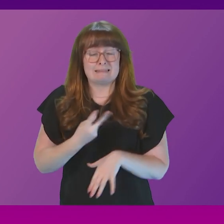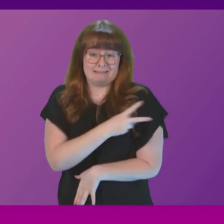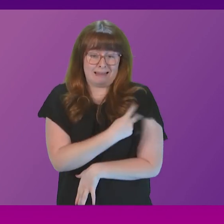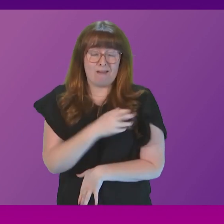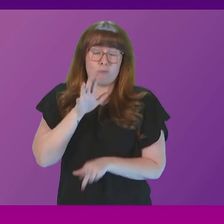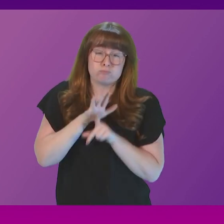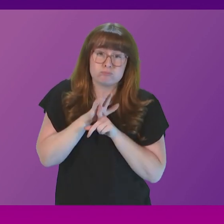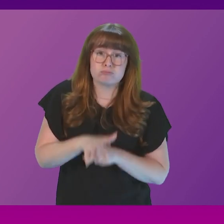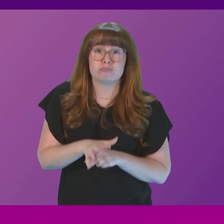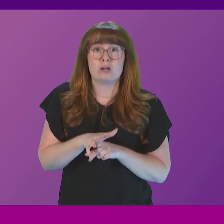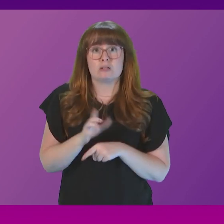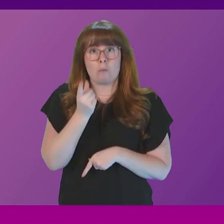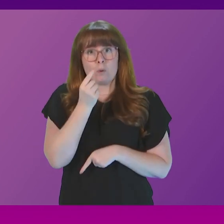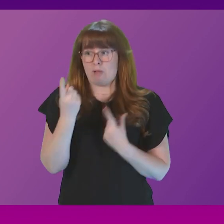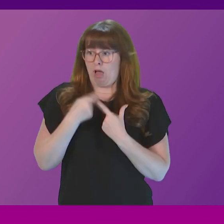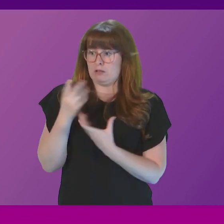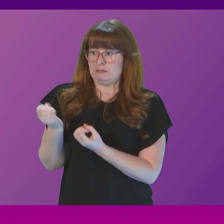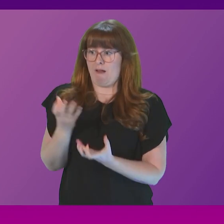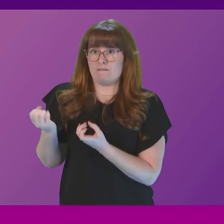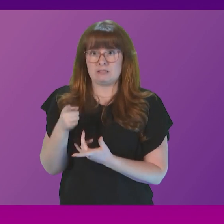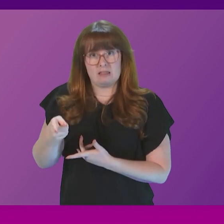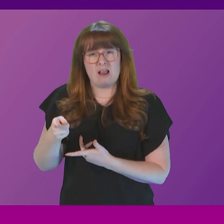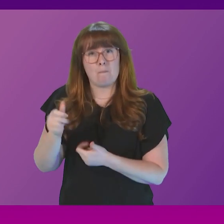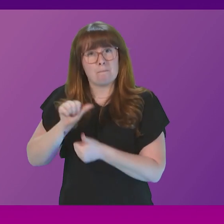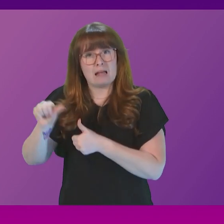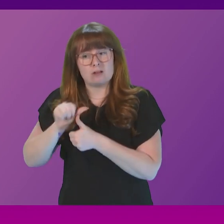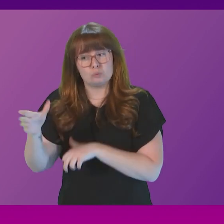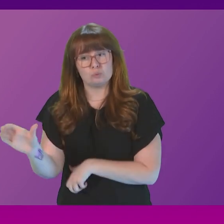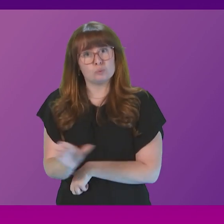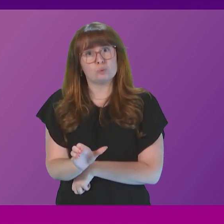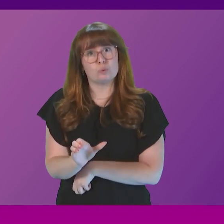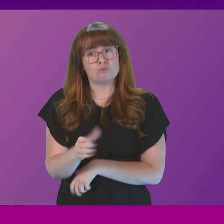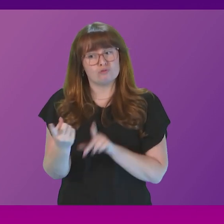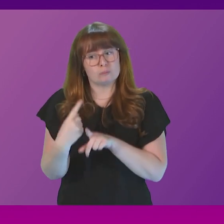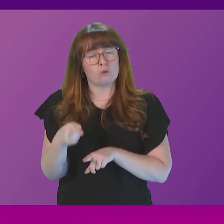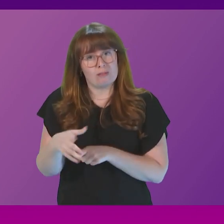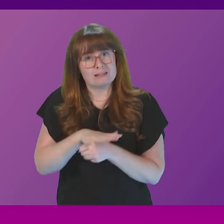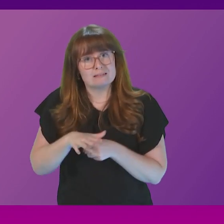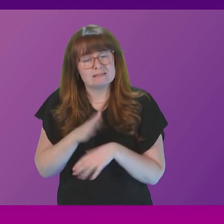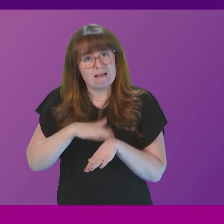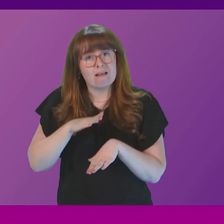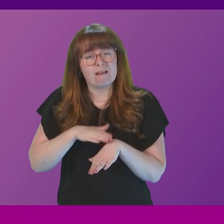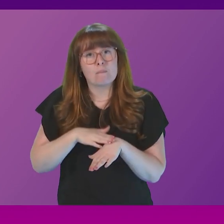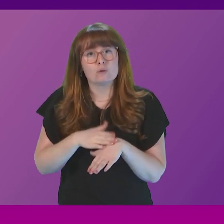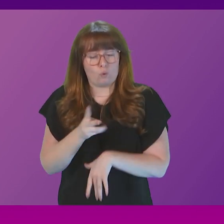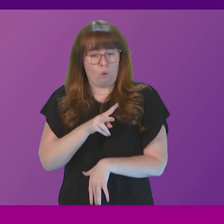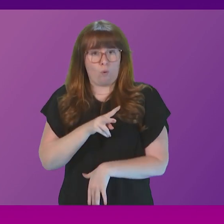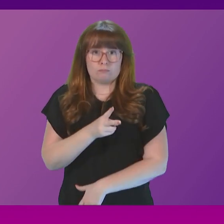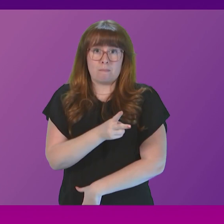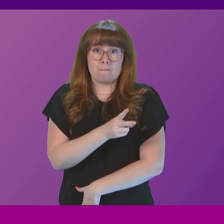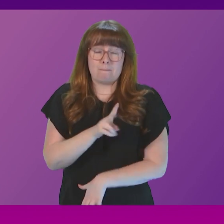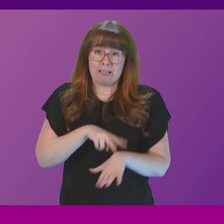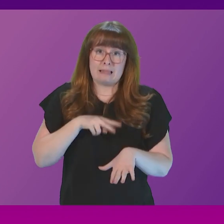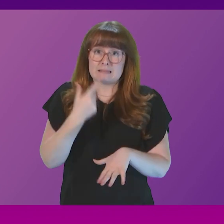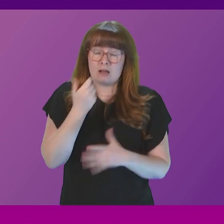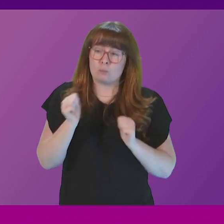staff when perhaps other services are better placed to respond, and officers can often wait many hours